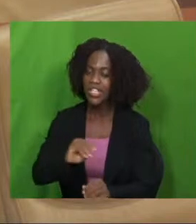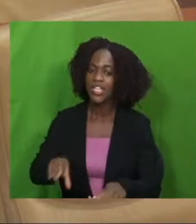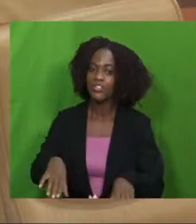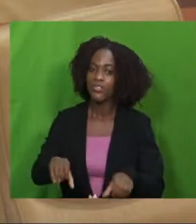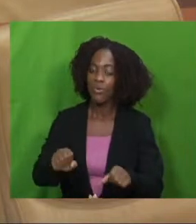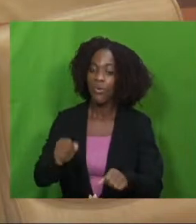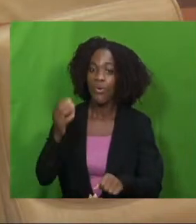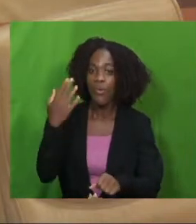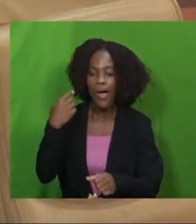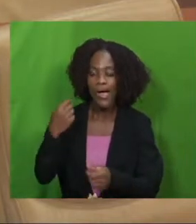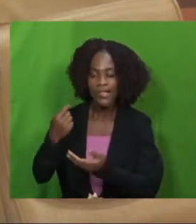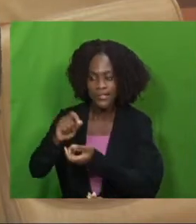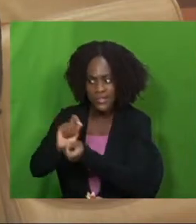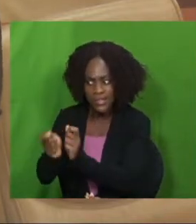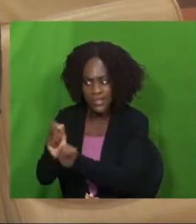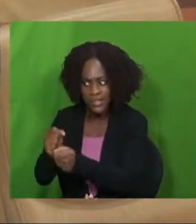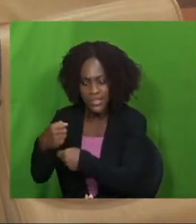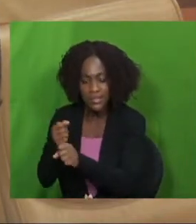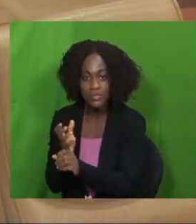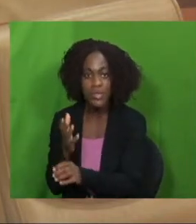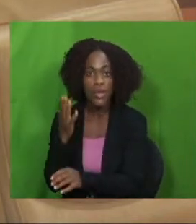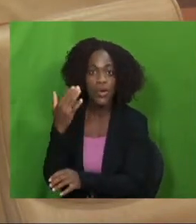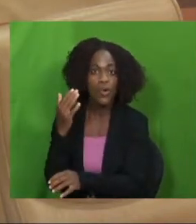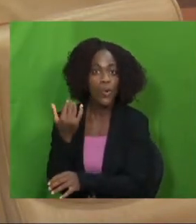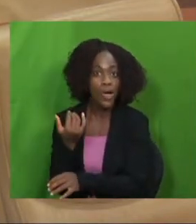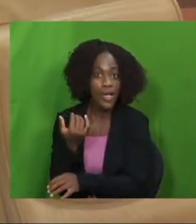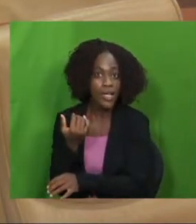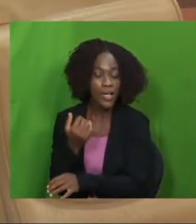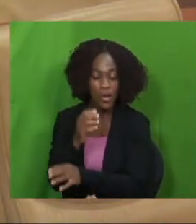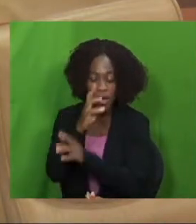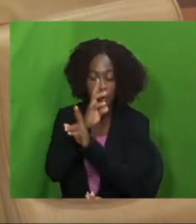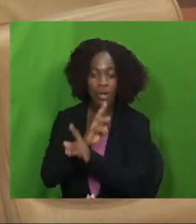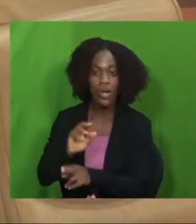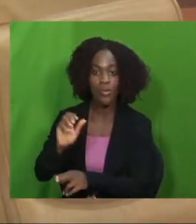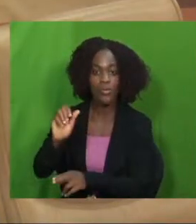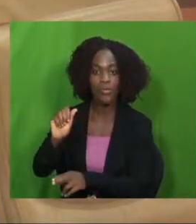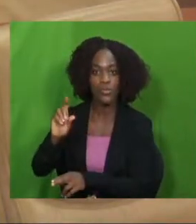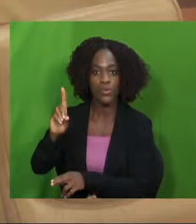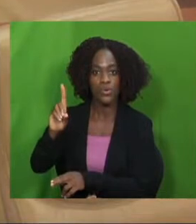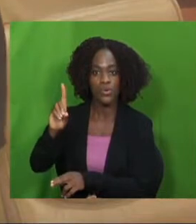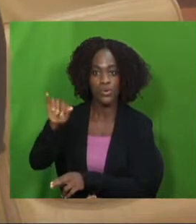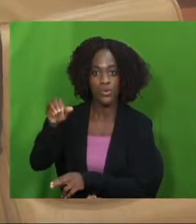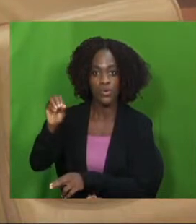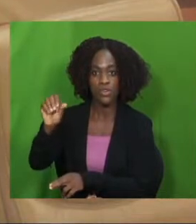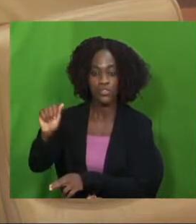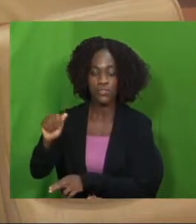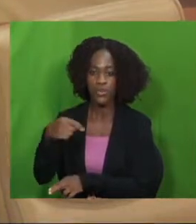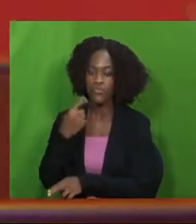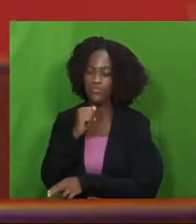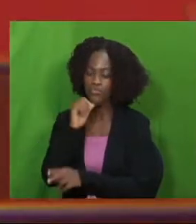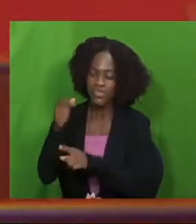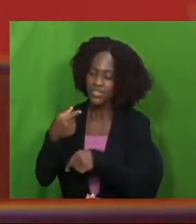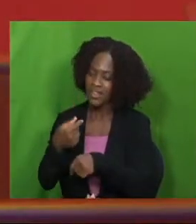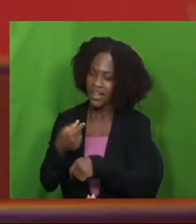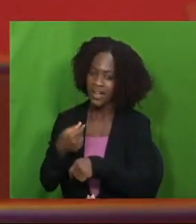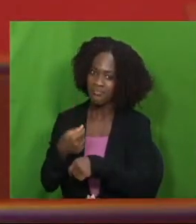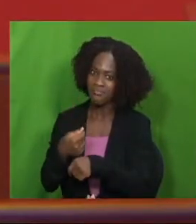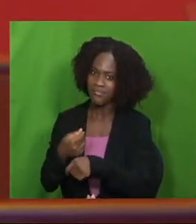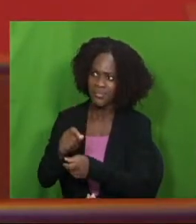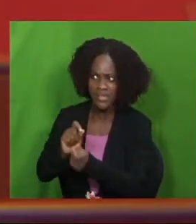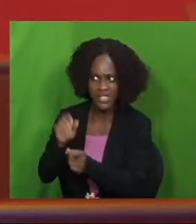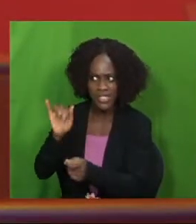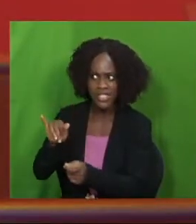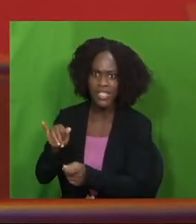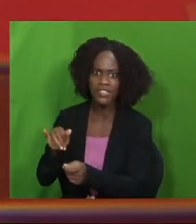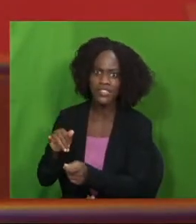particularly the Honorable Ajasafu, who was marked present instead of absent. Honorable Member, you are right. Table office kindly take note and